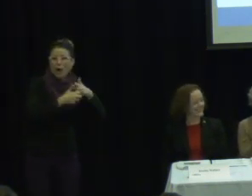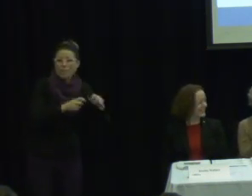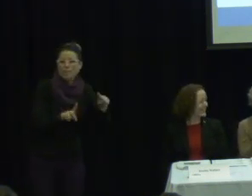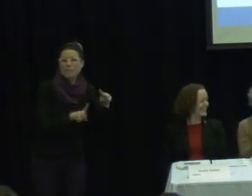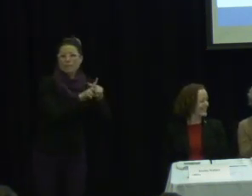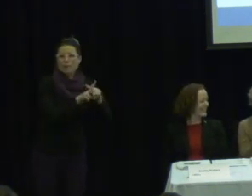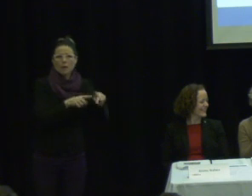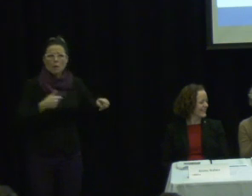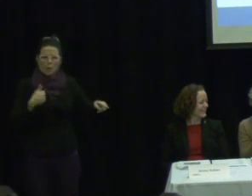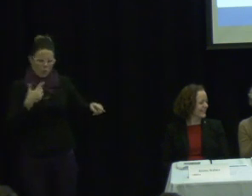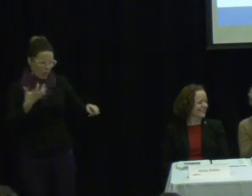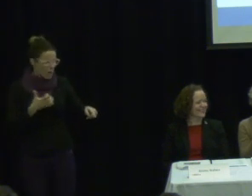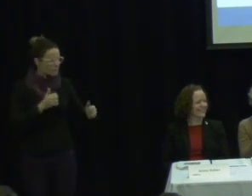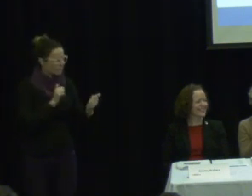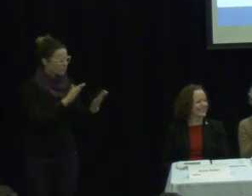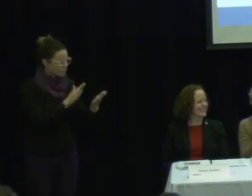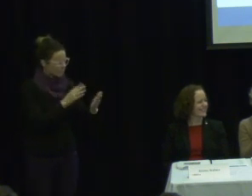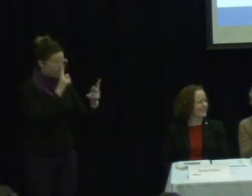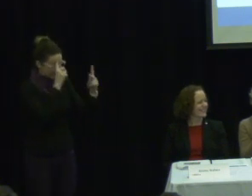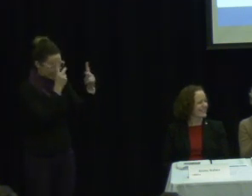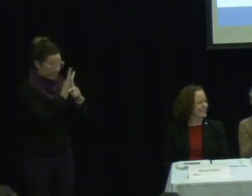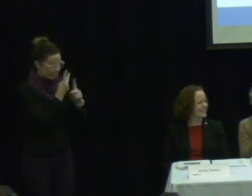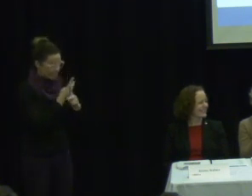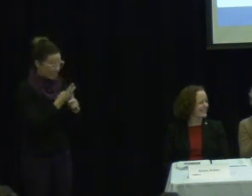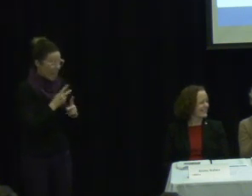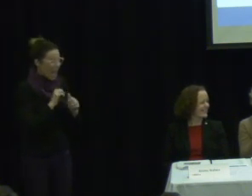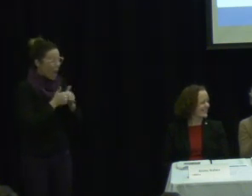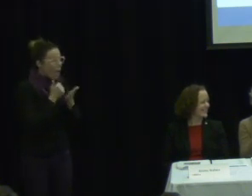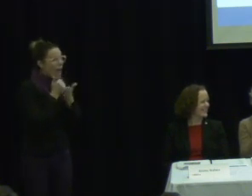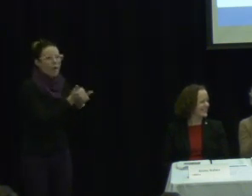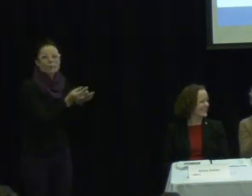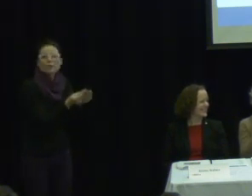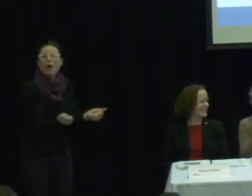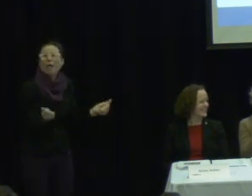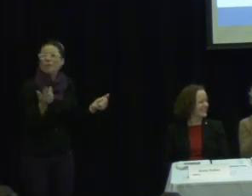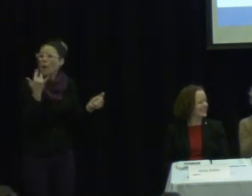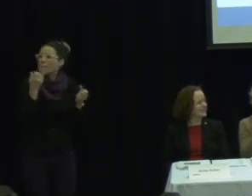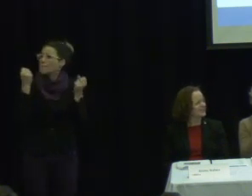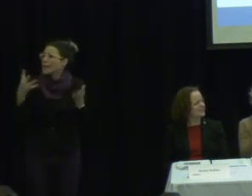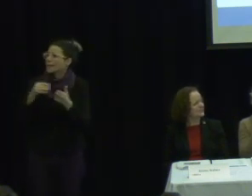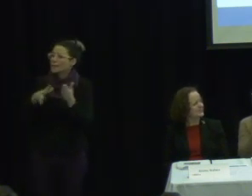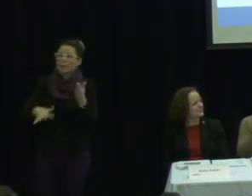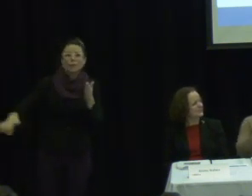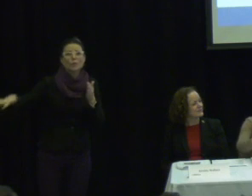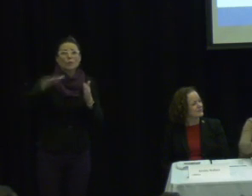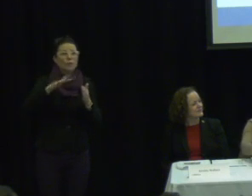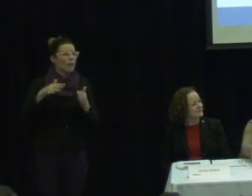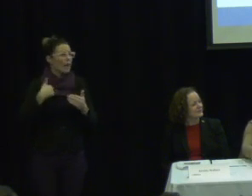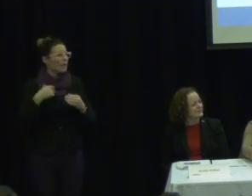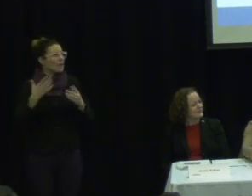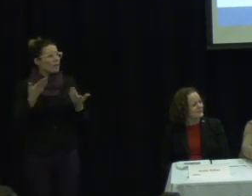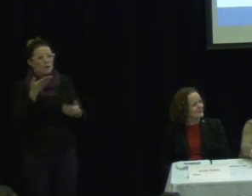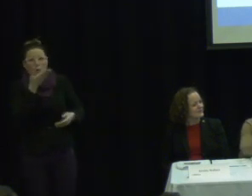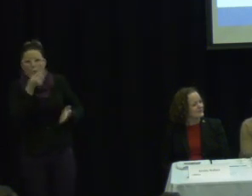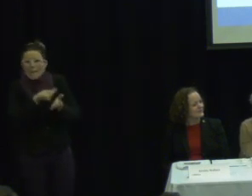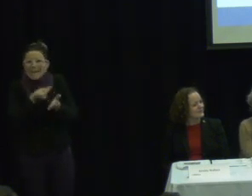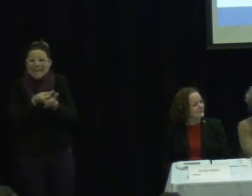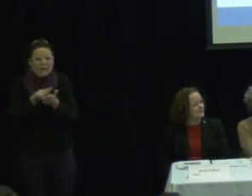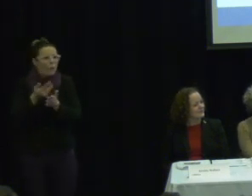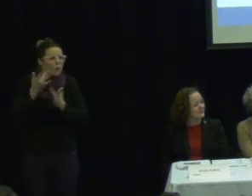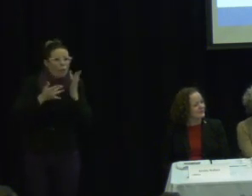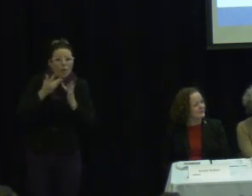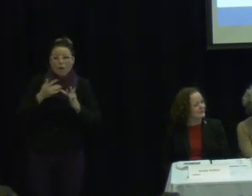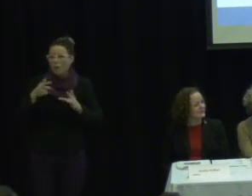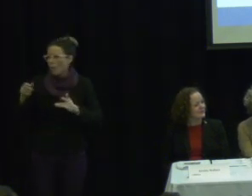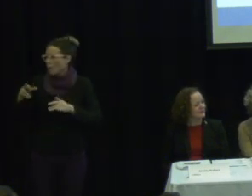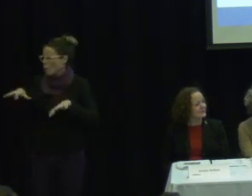to solve the problem. These students are coming to us, and they don't have a lot of money sometimes. They're trying to work too much or work because